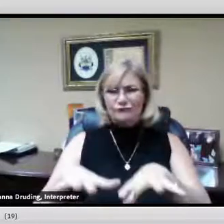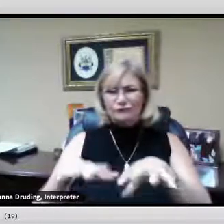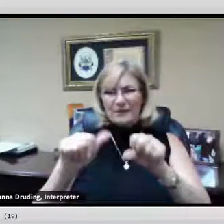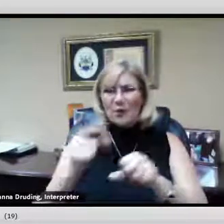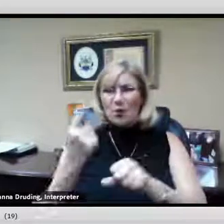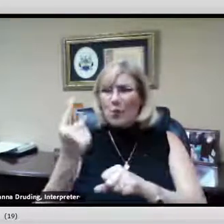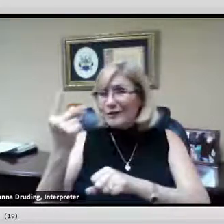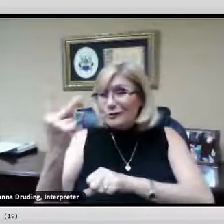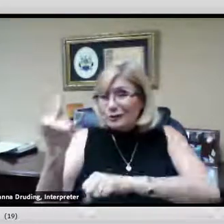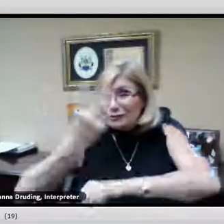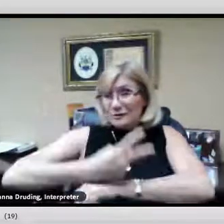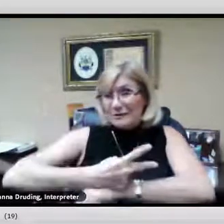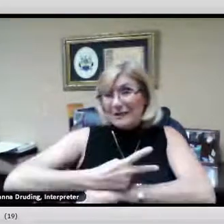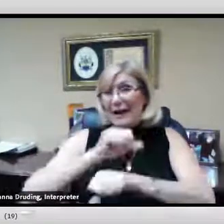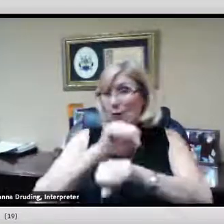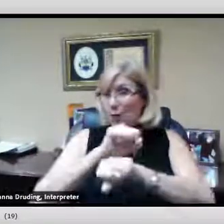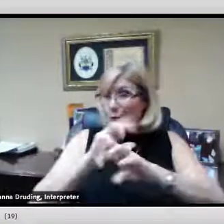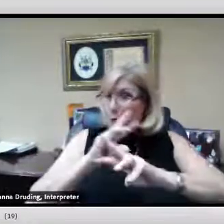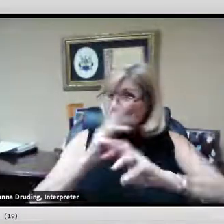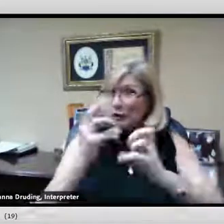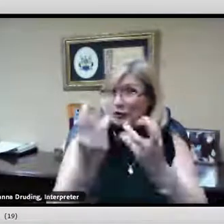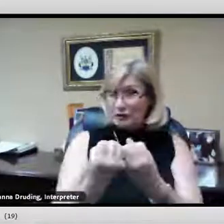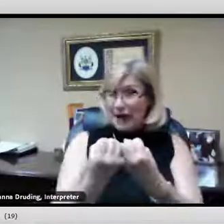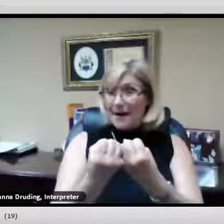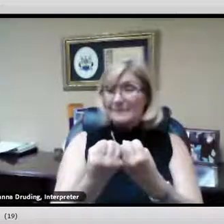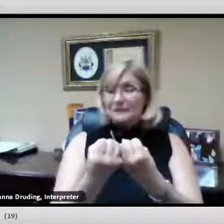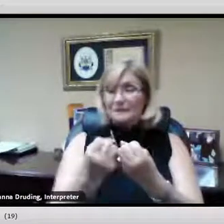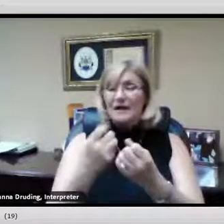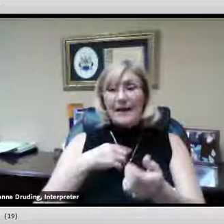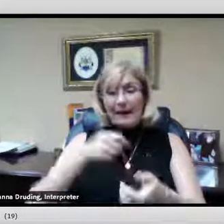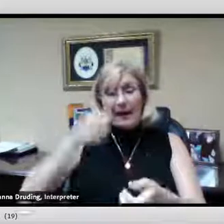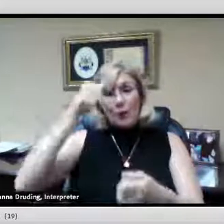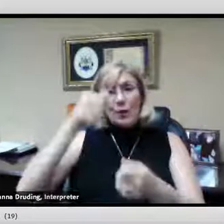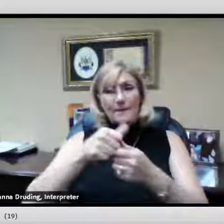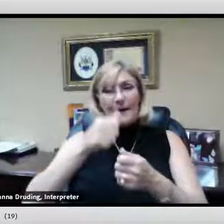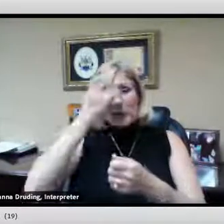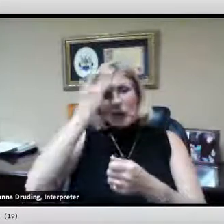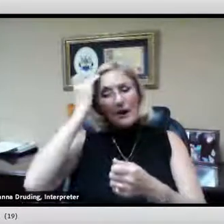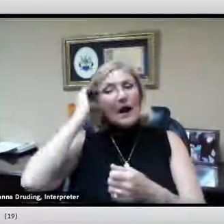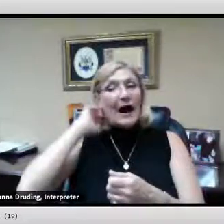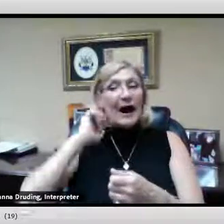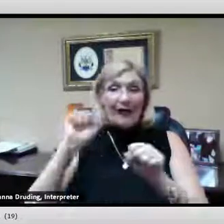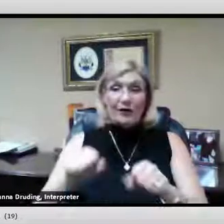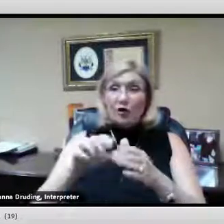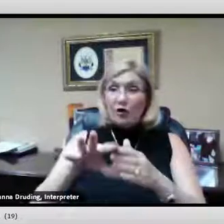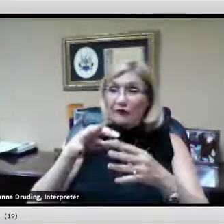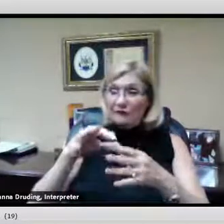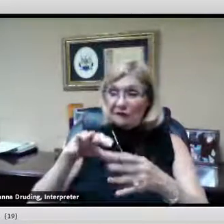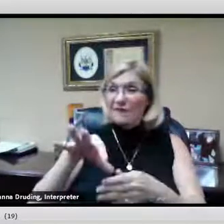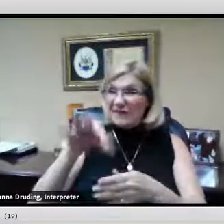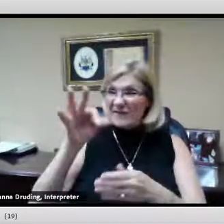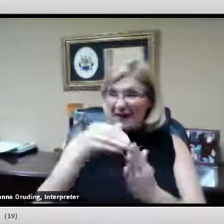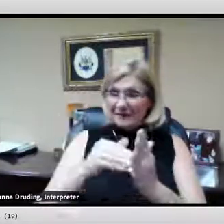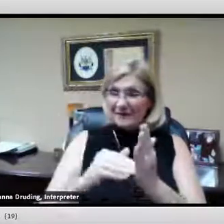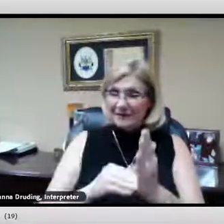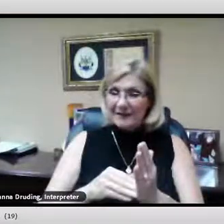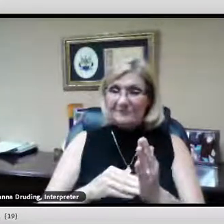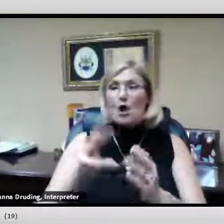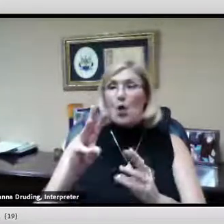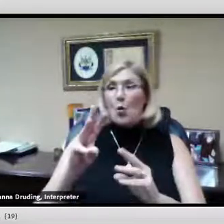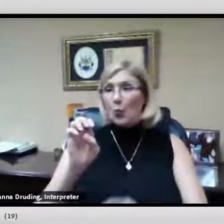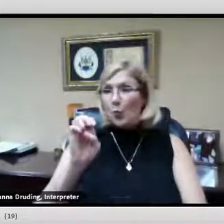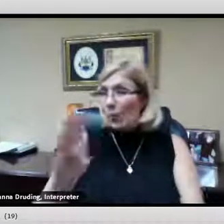day workshops. I remember, well, and I was able to find a list of some of the things I'd done. Web